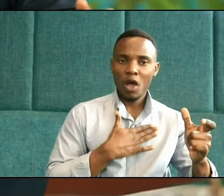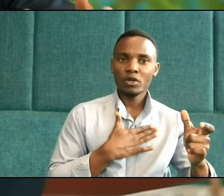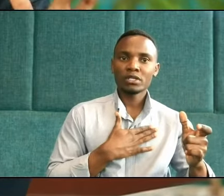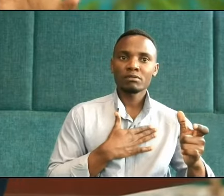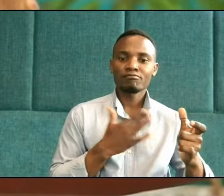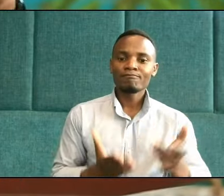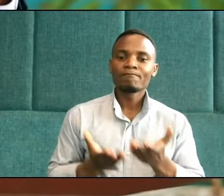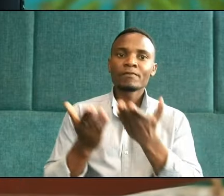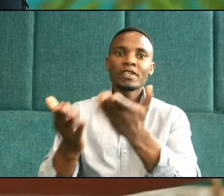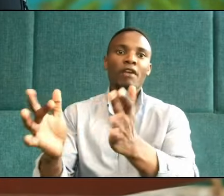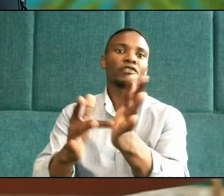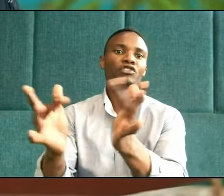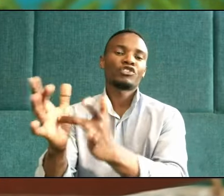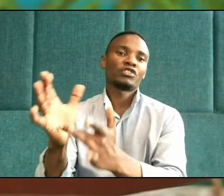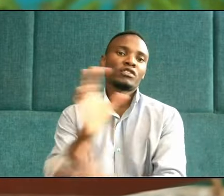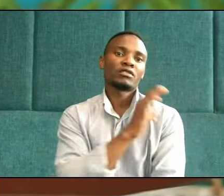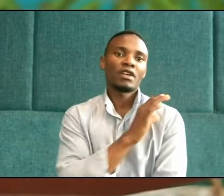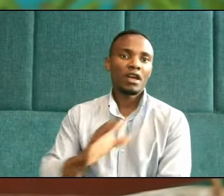Christ, and